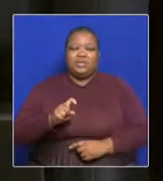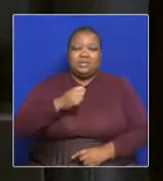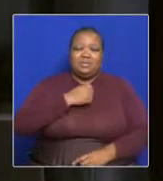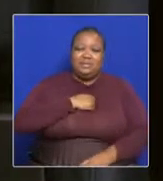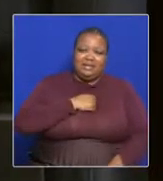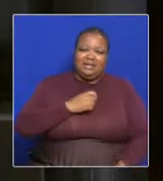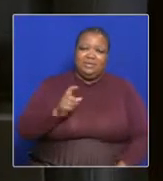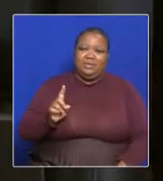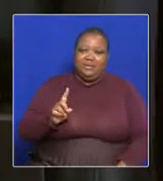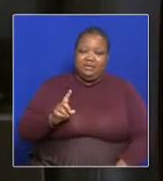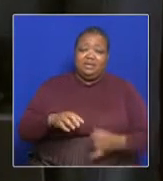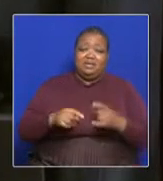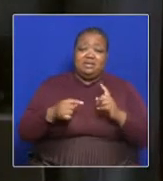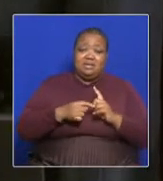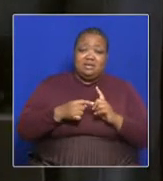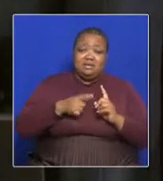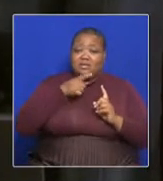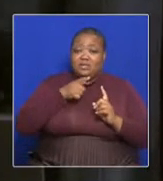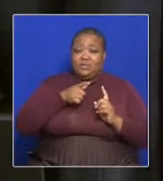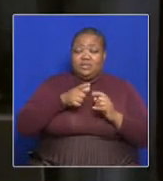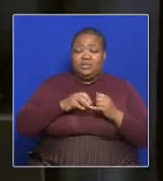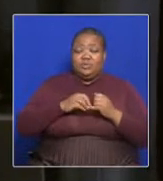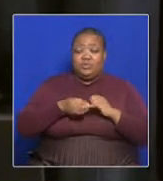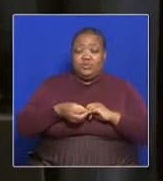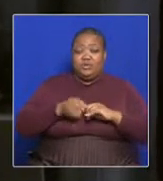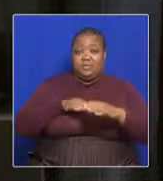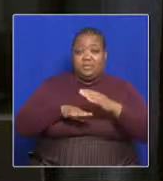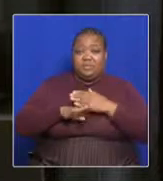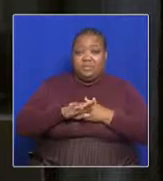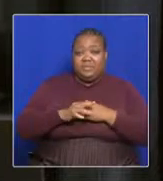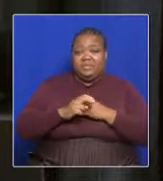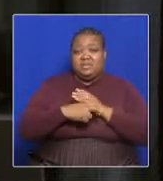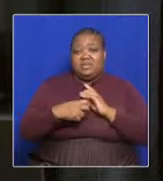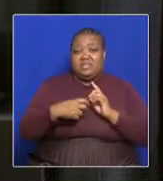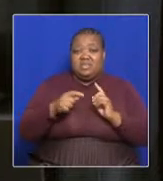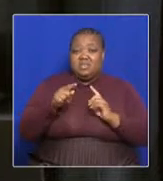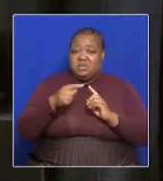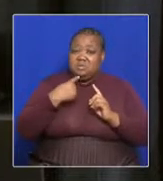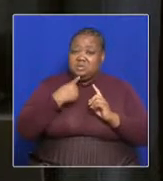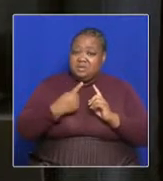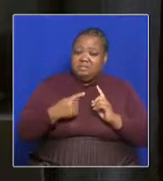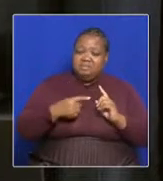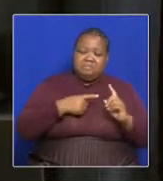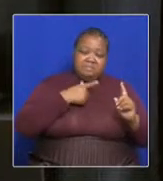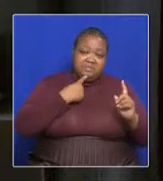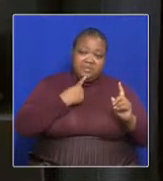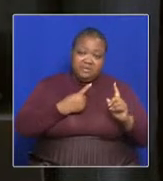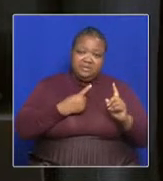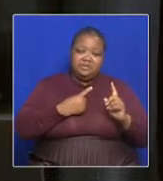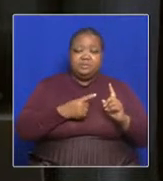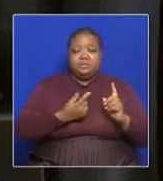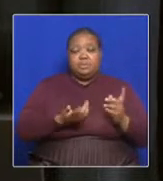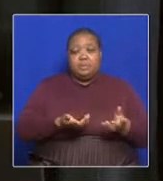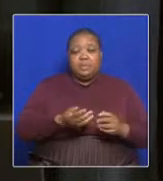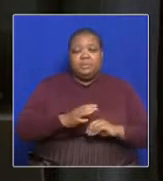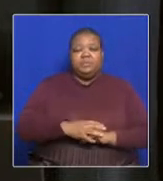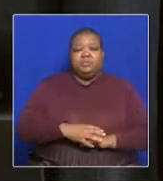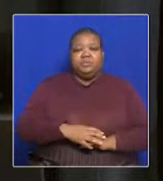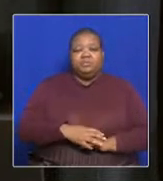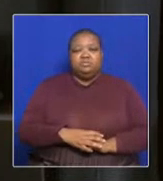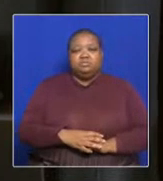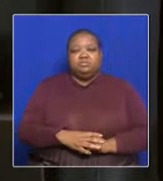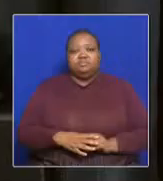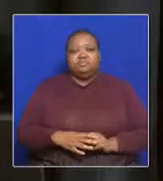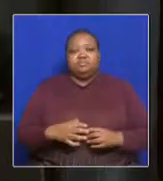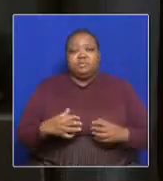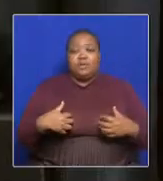attempted break-in, did you say to him, let's look at... Well, firstly, I'm worried that he tells